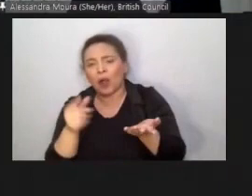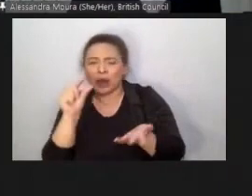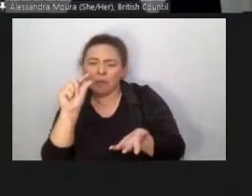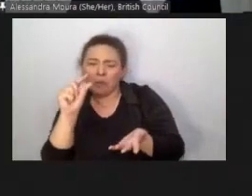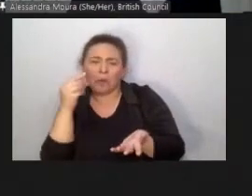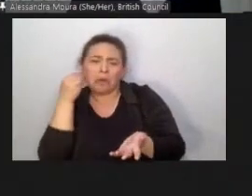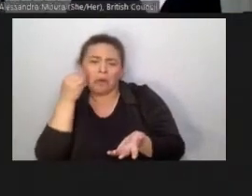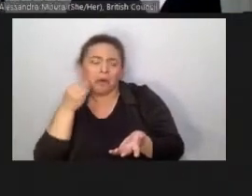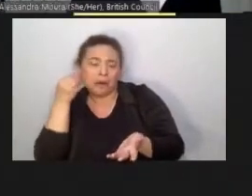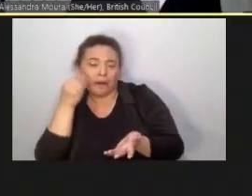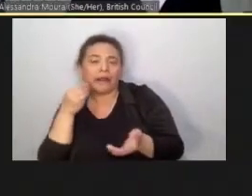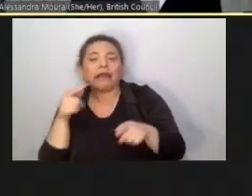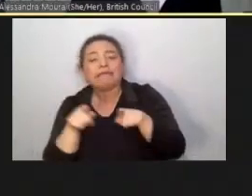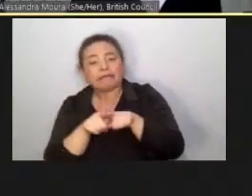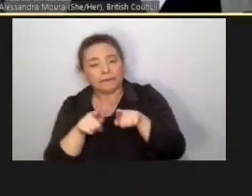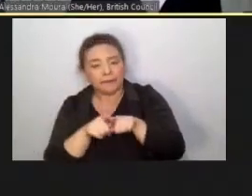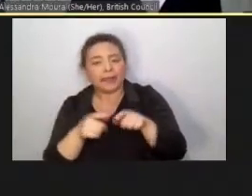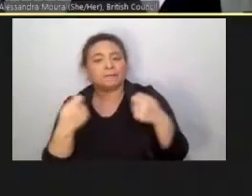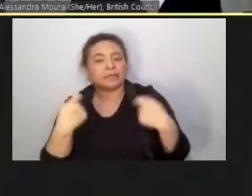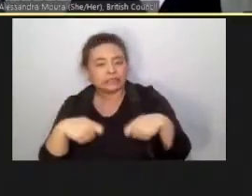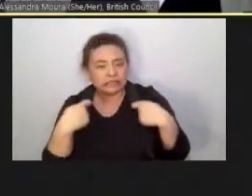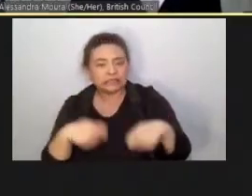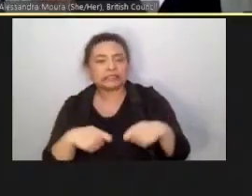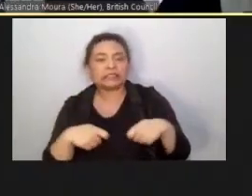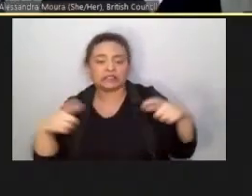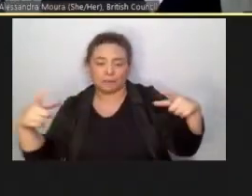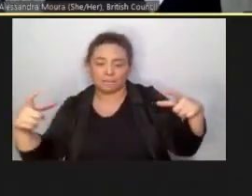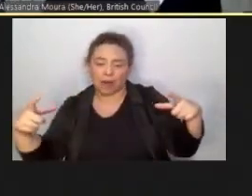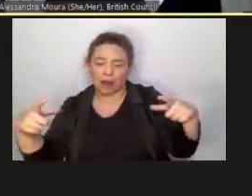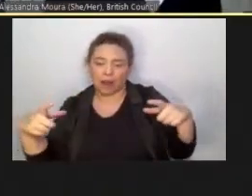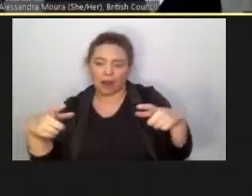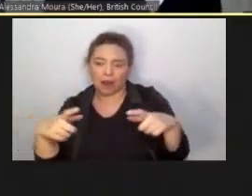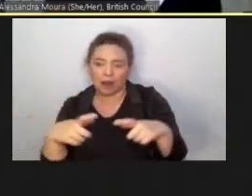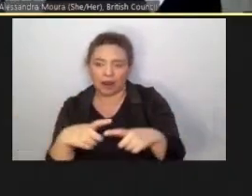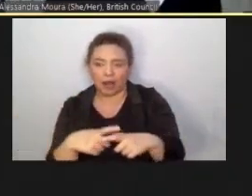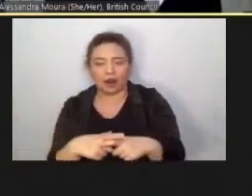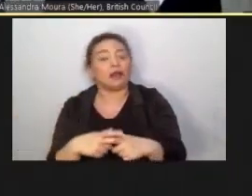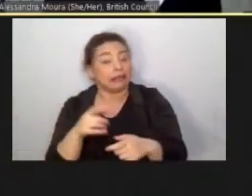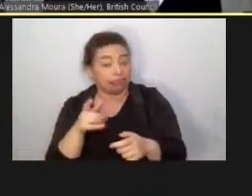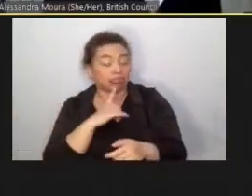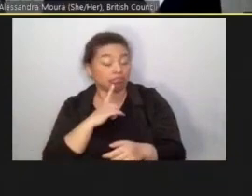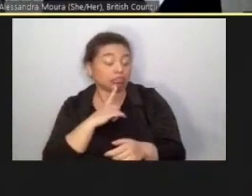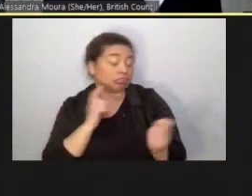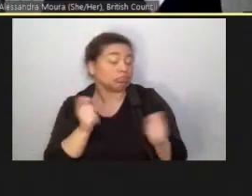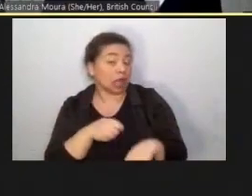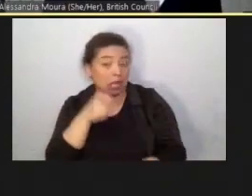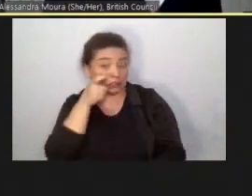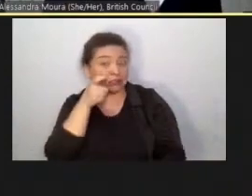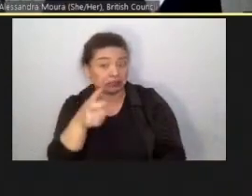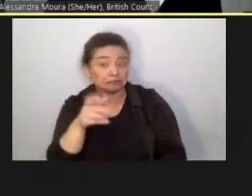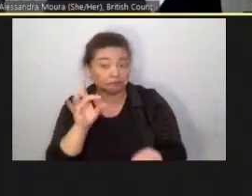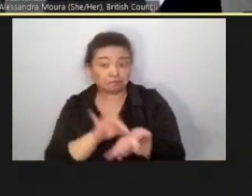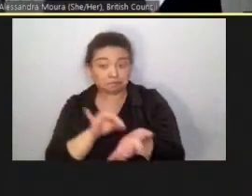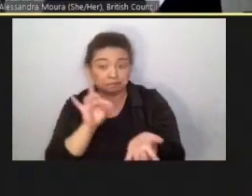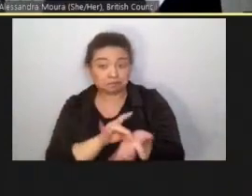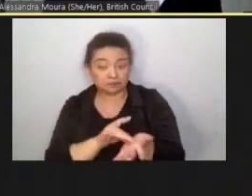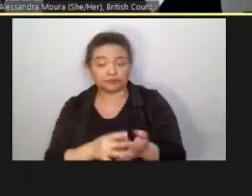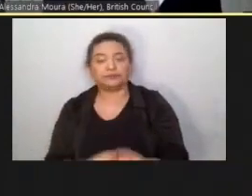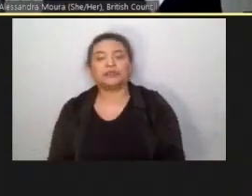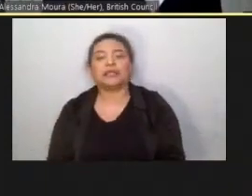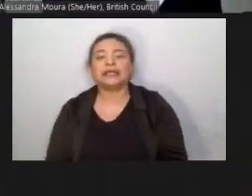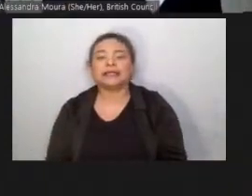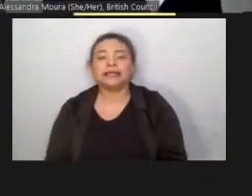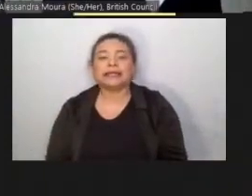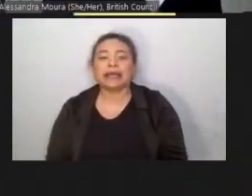works. Mm-hmm. Really, really interesting. We are going to have it also on our site for